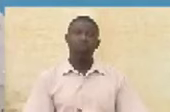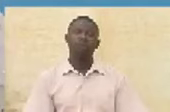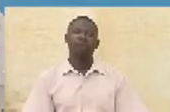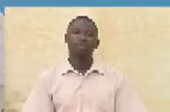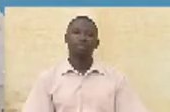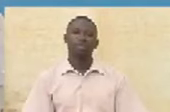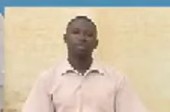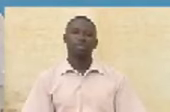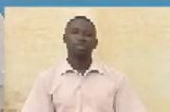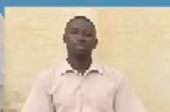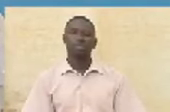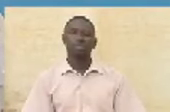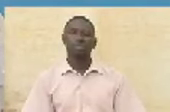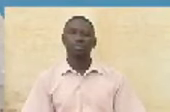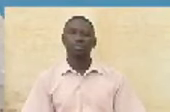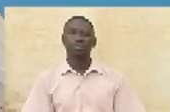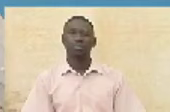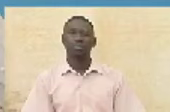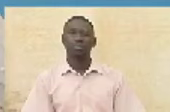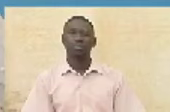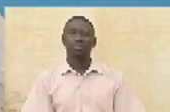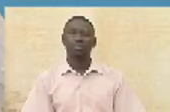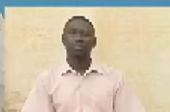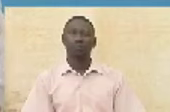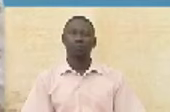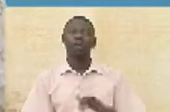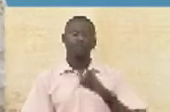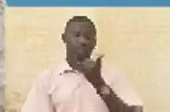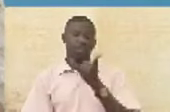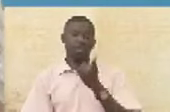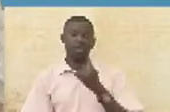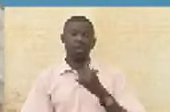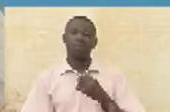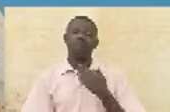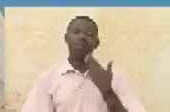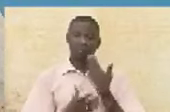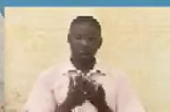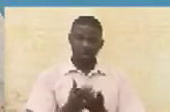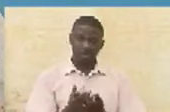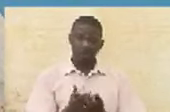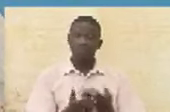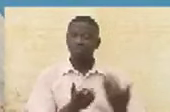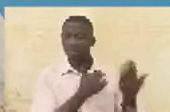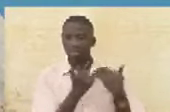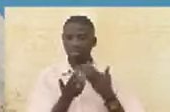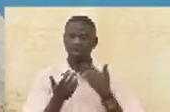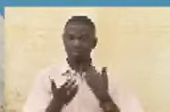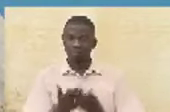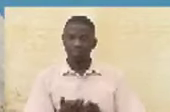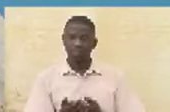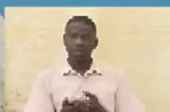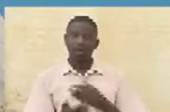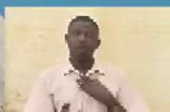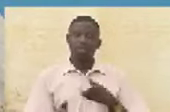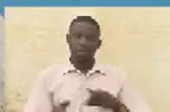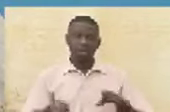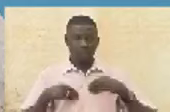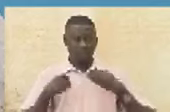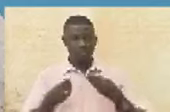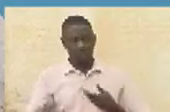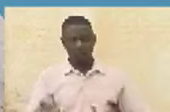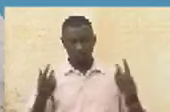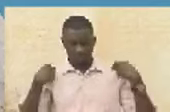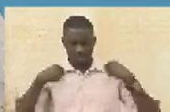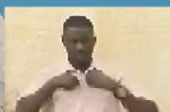konna ye ka la fengol bale ye la fengol ta ya dum. Yes, if you come out of that bathhouse, you will be allowed to wear